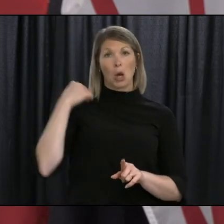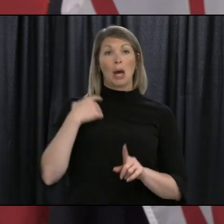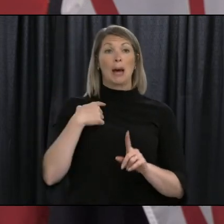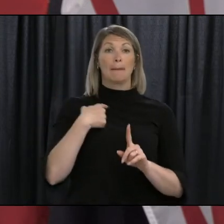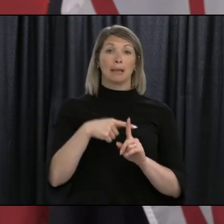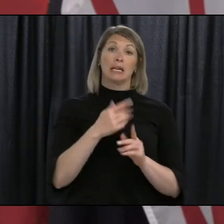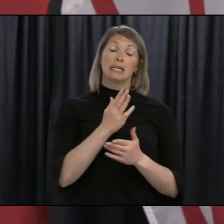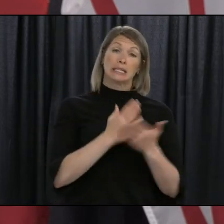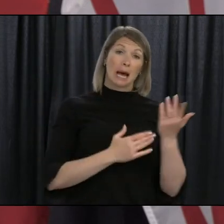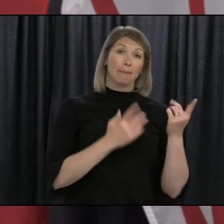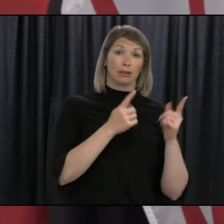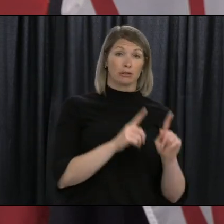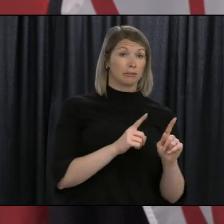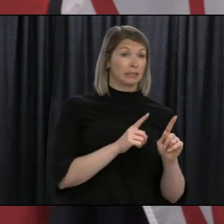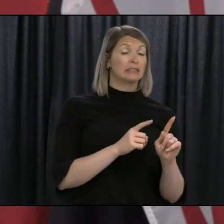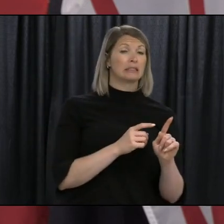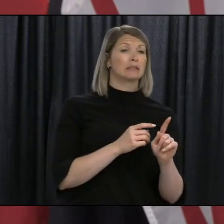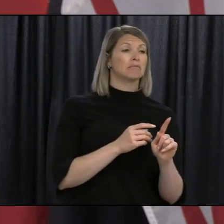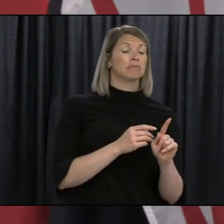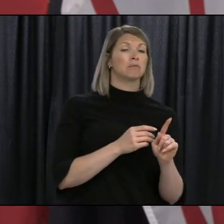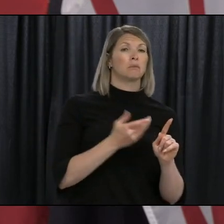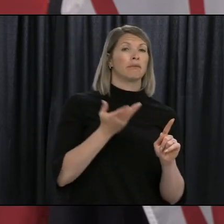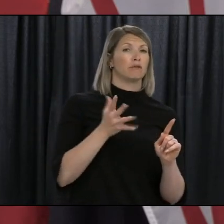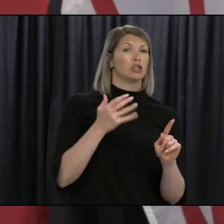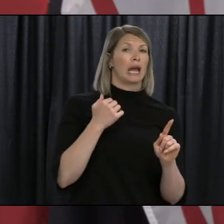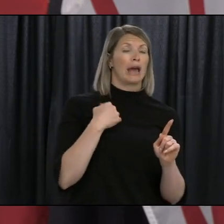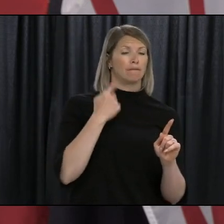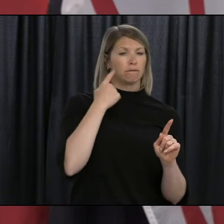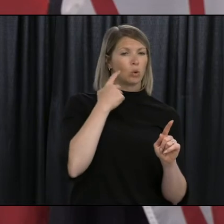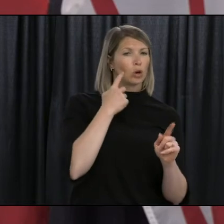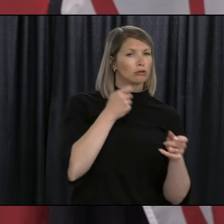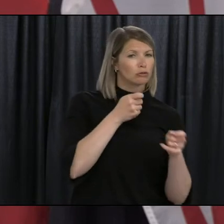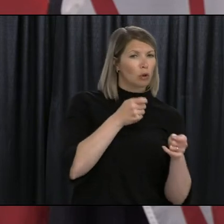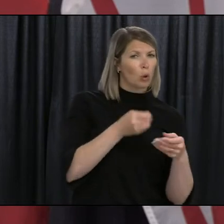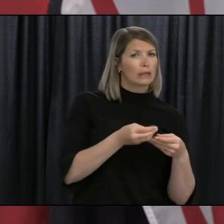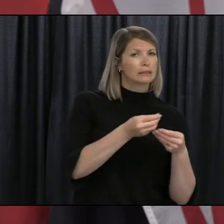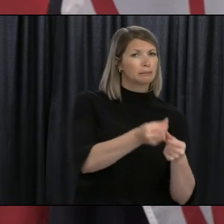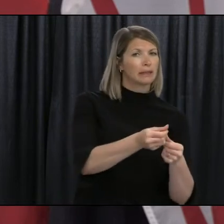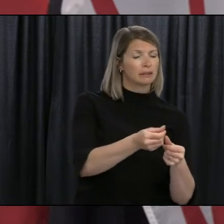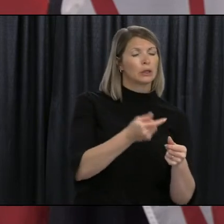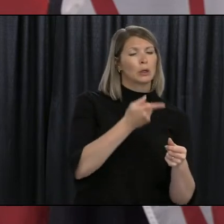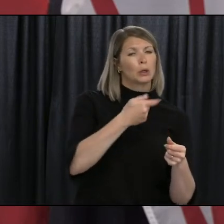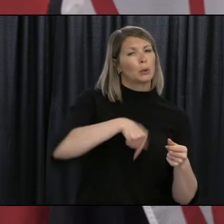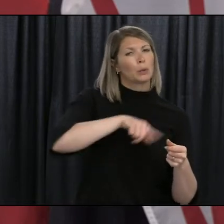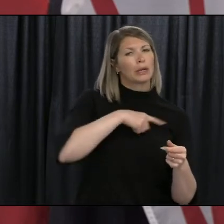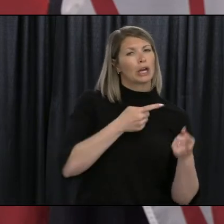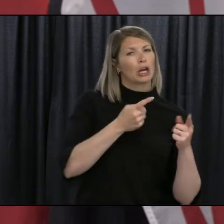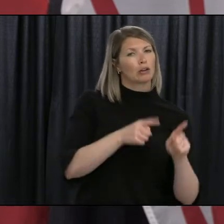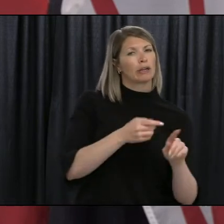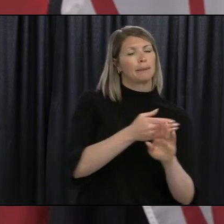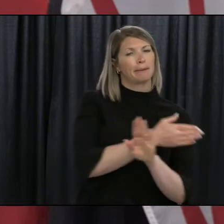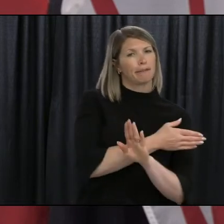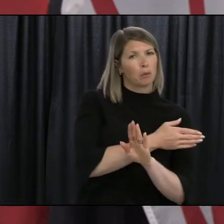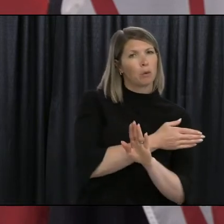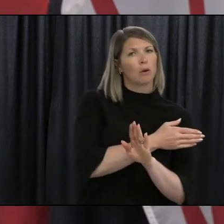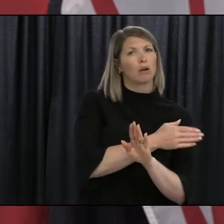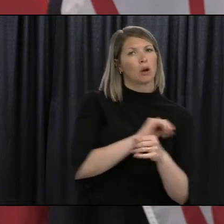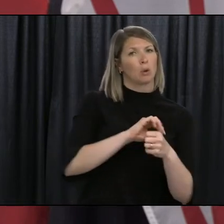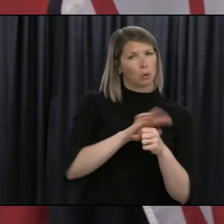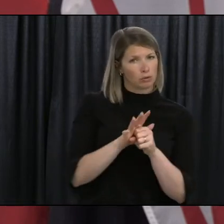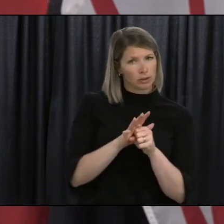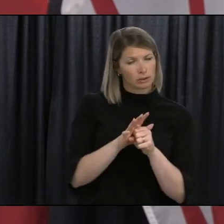that the collective or public sector unions that we had not reached an agreement with prior